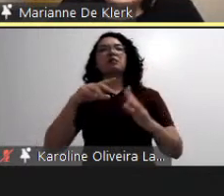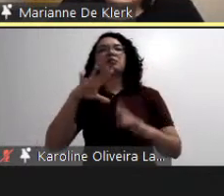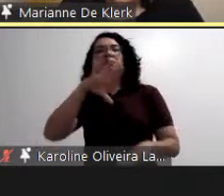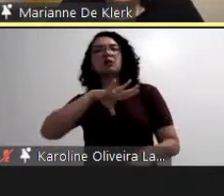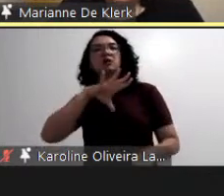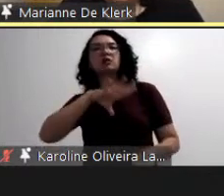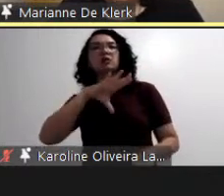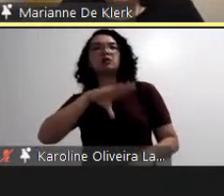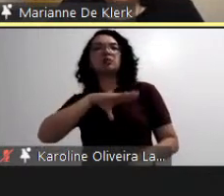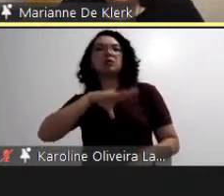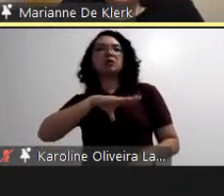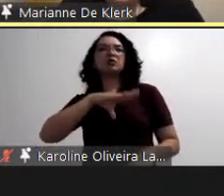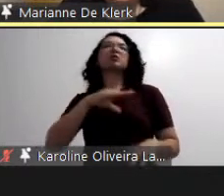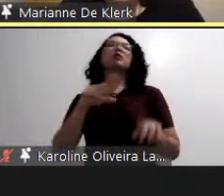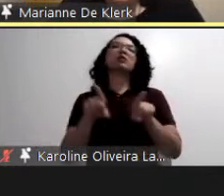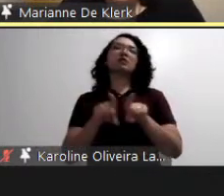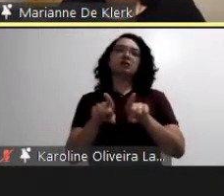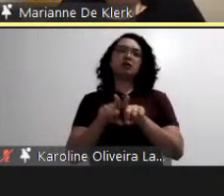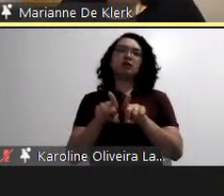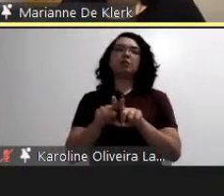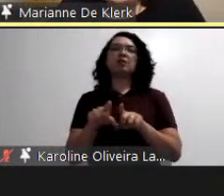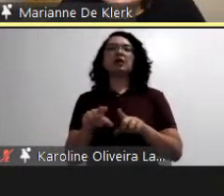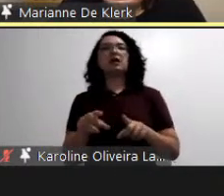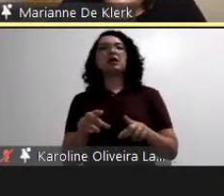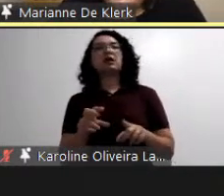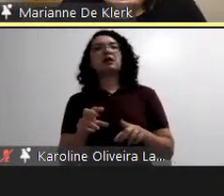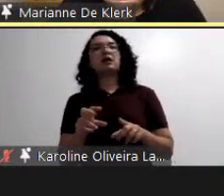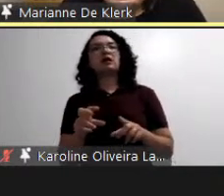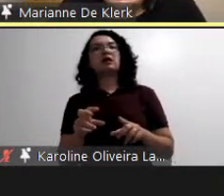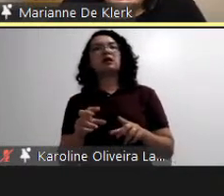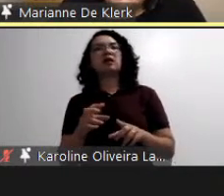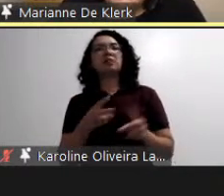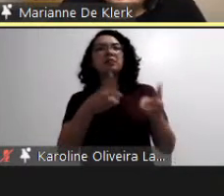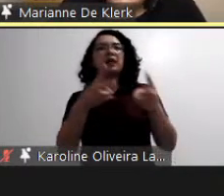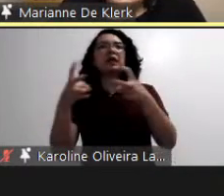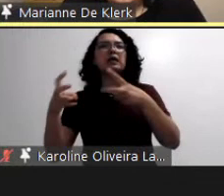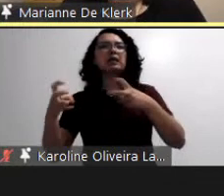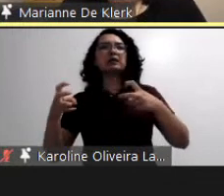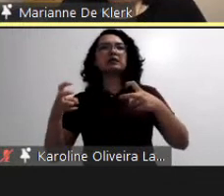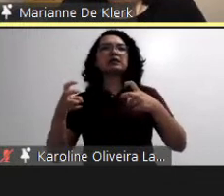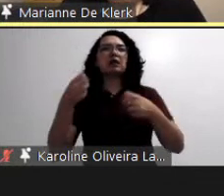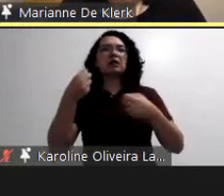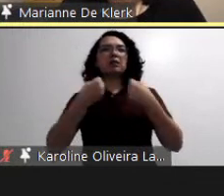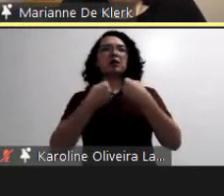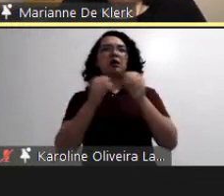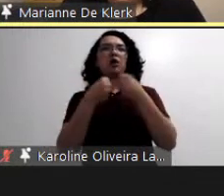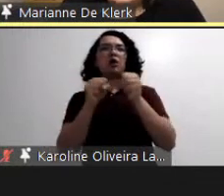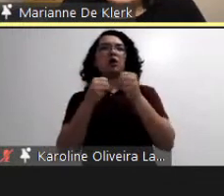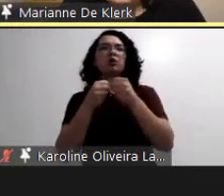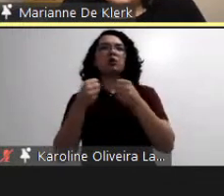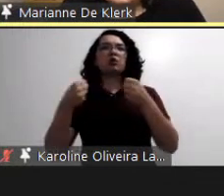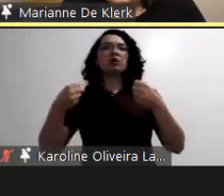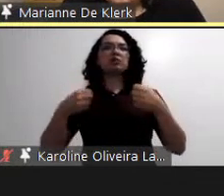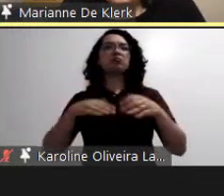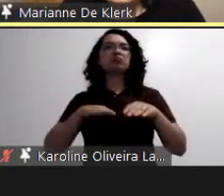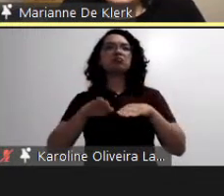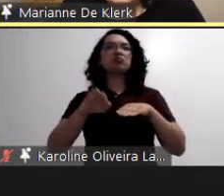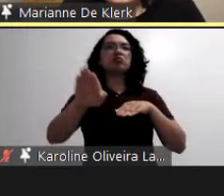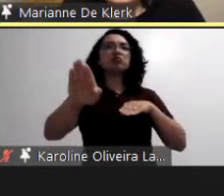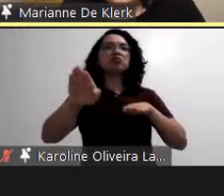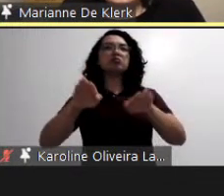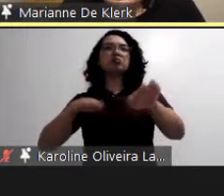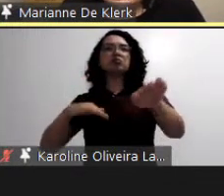idea of transportation in the rendering. This is a western-facing lower block. You can see the vertical facades for